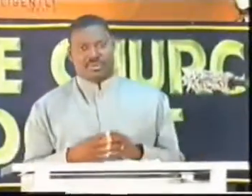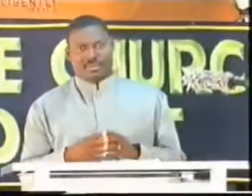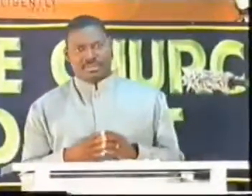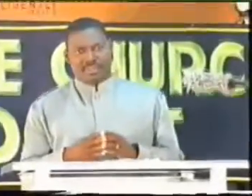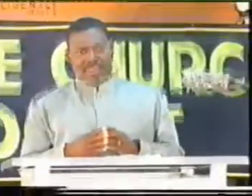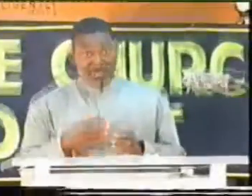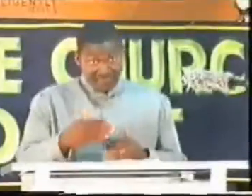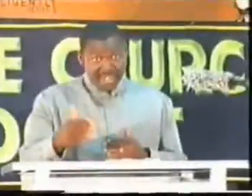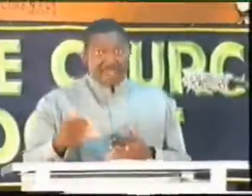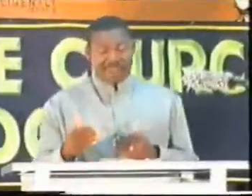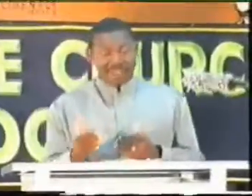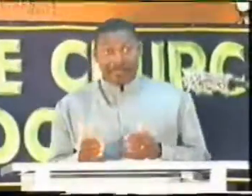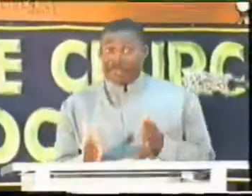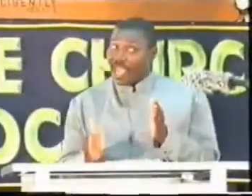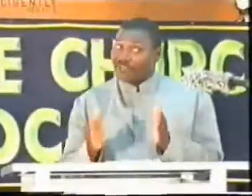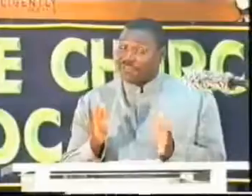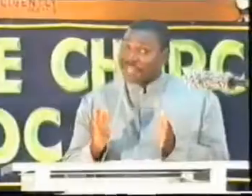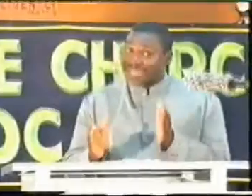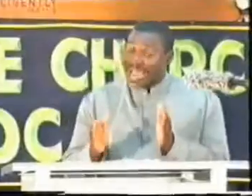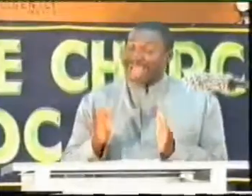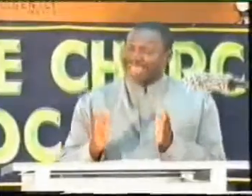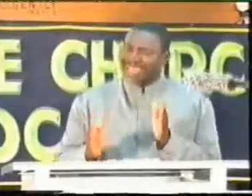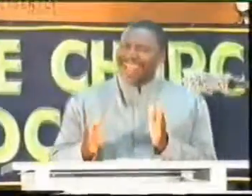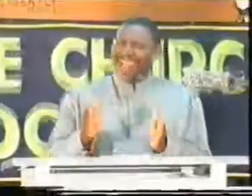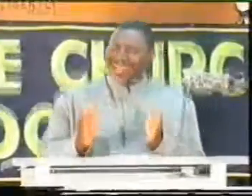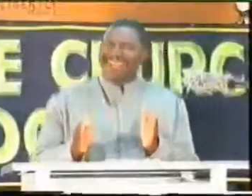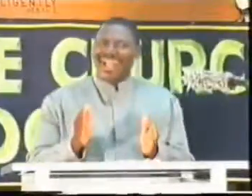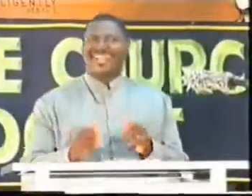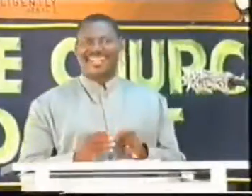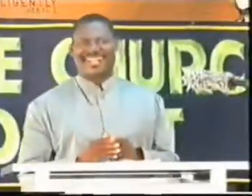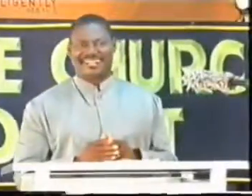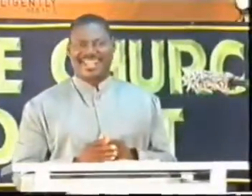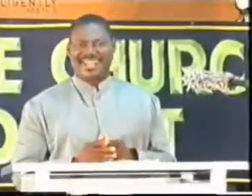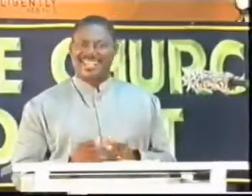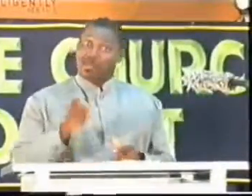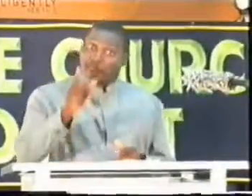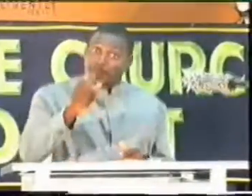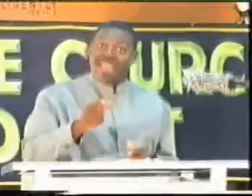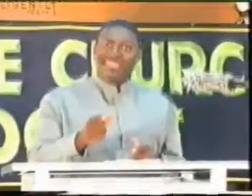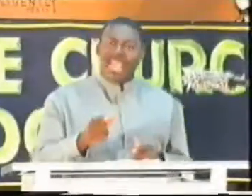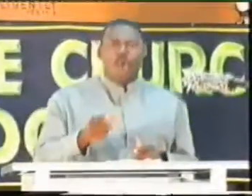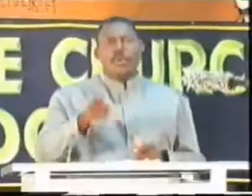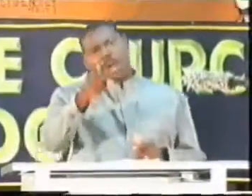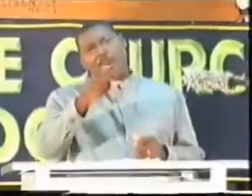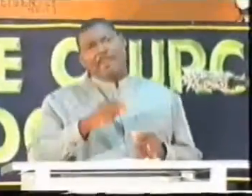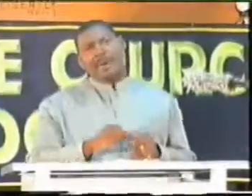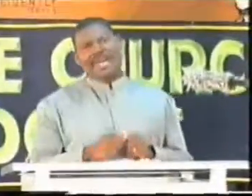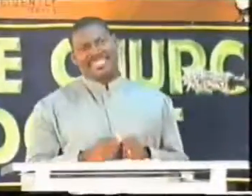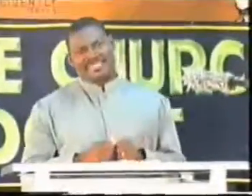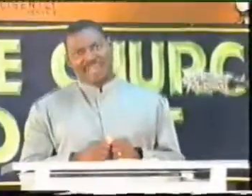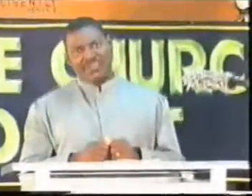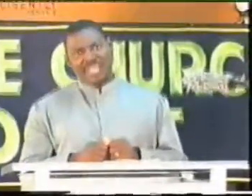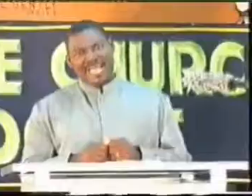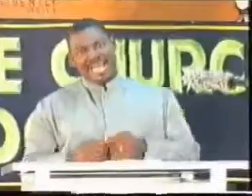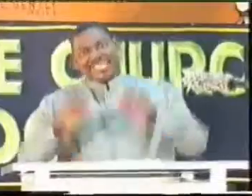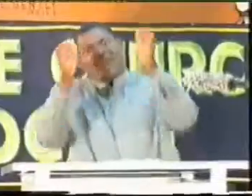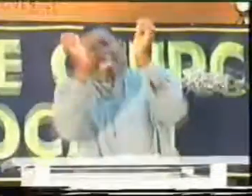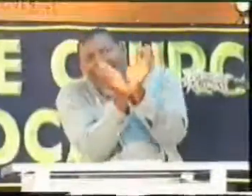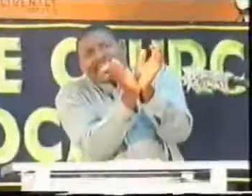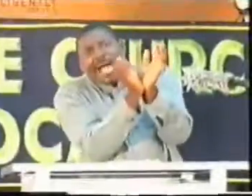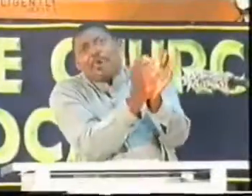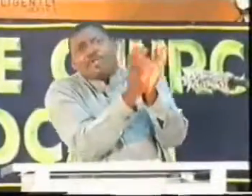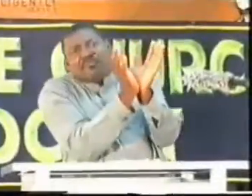emma n'adwuma enko so e woni som no. E free day no. Me no e sha no kakra kakra kakra kakra kakra. Na me bompa ye se, o